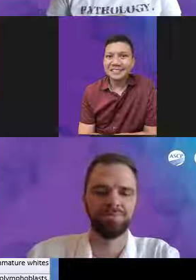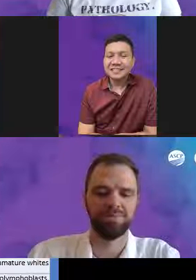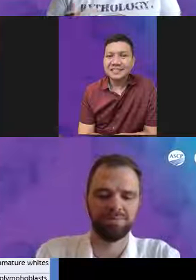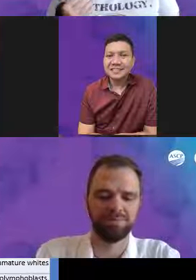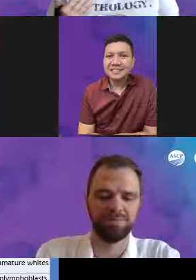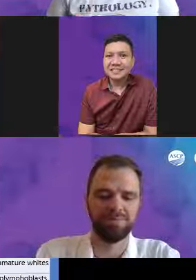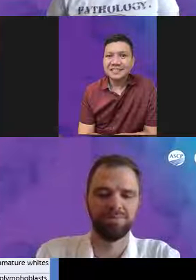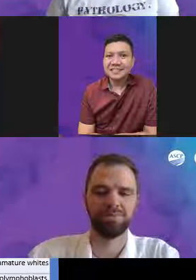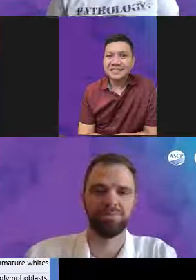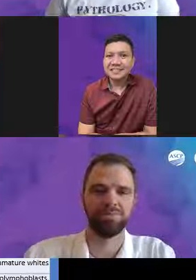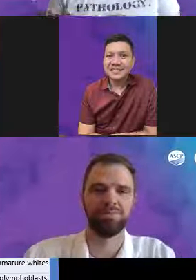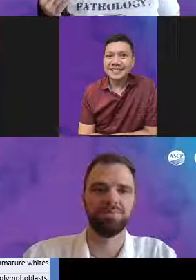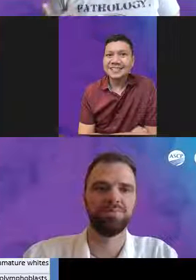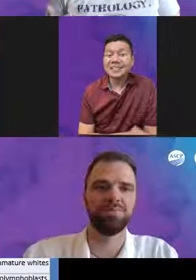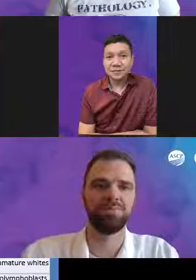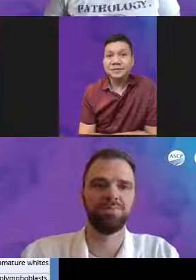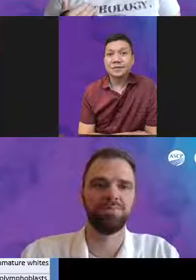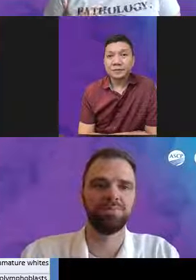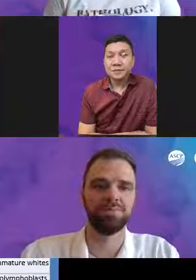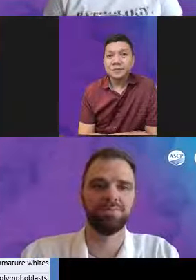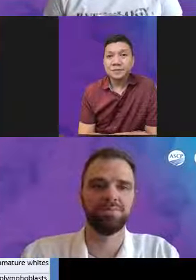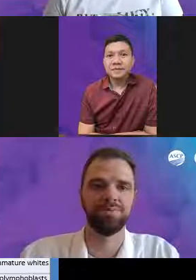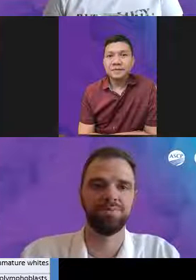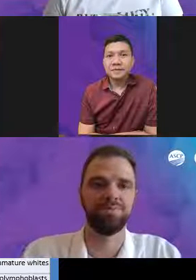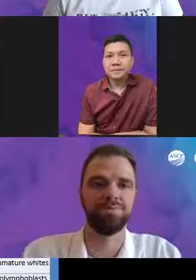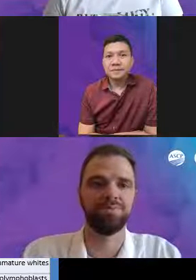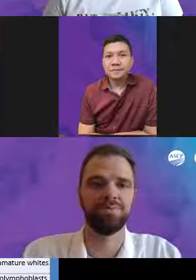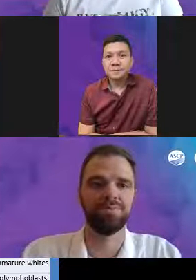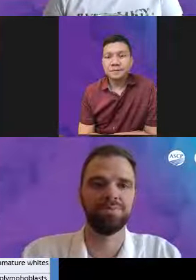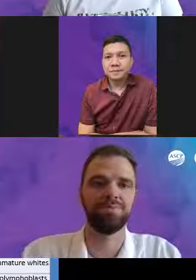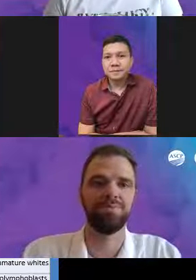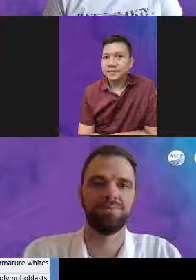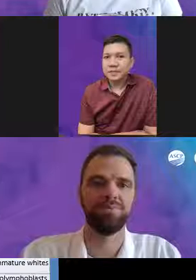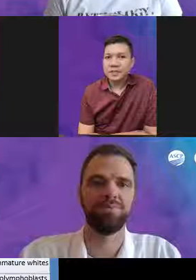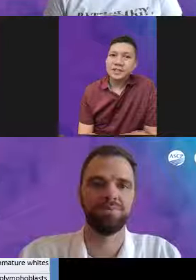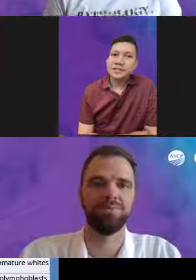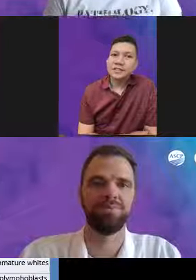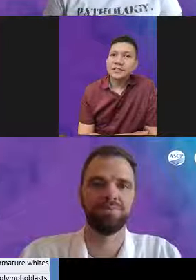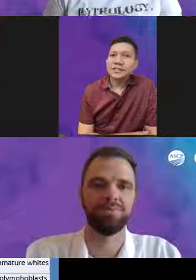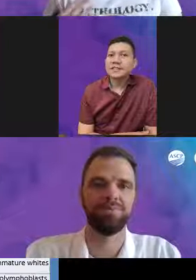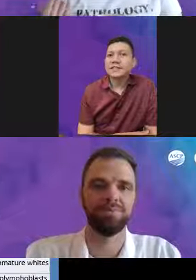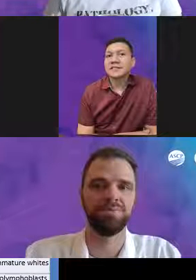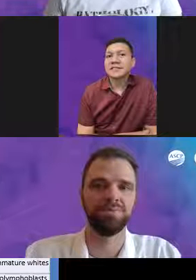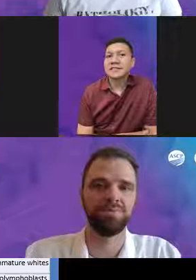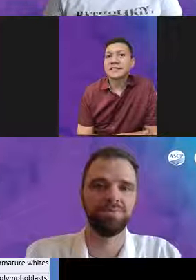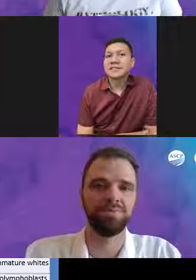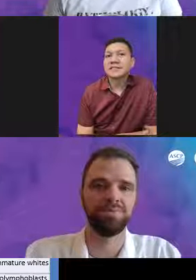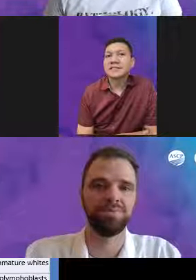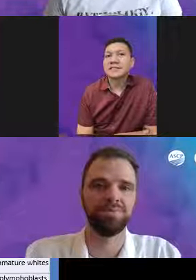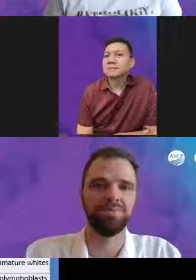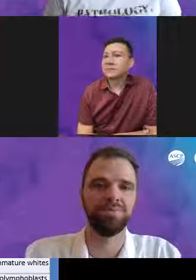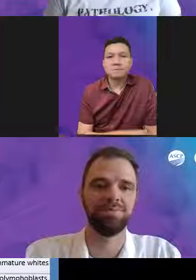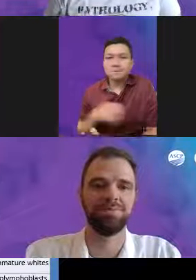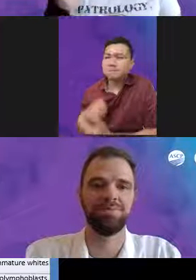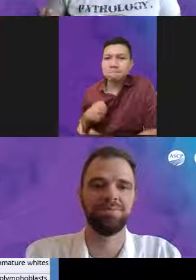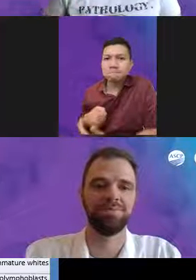engage with me and the profession. So I know you all are out there doing this competition too. Don't let the US take